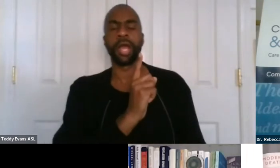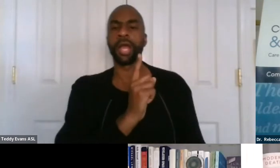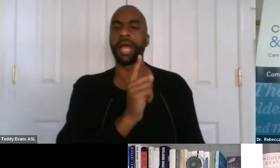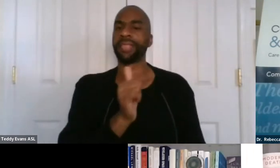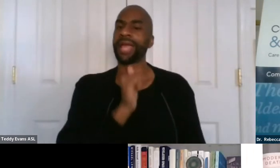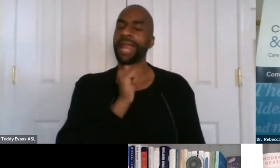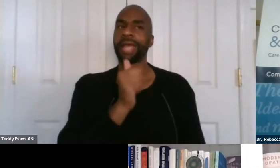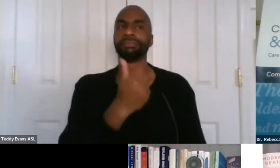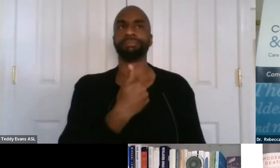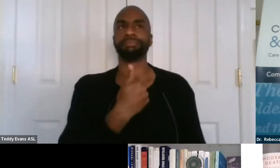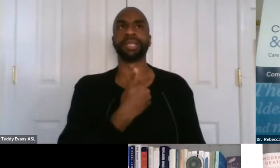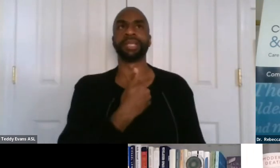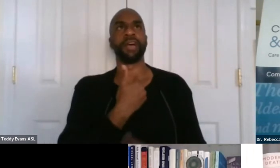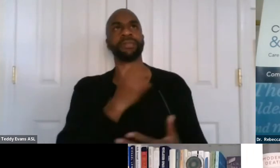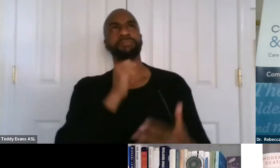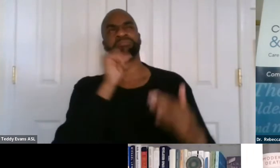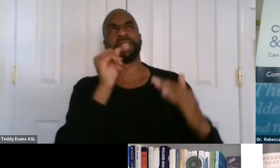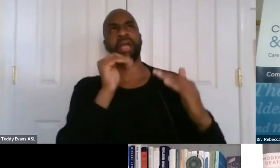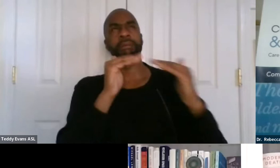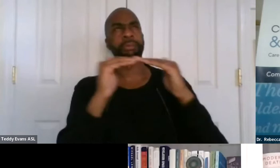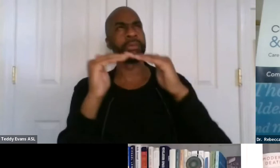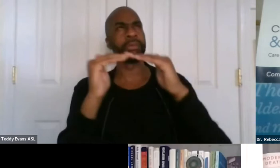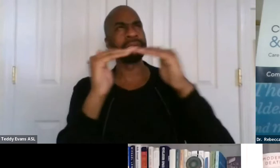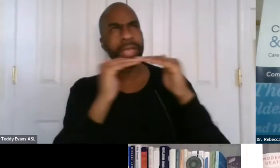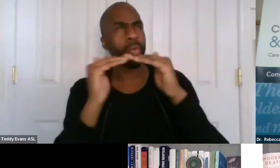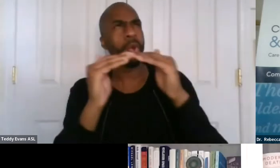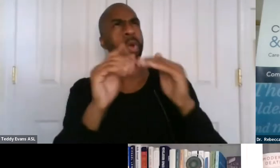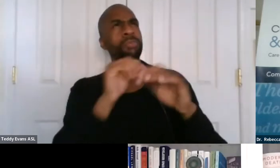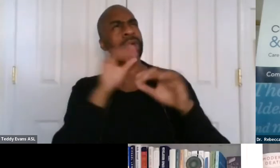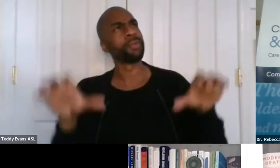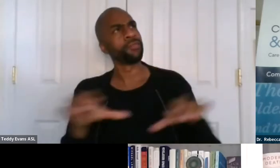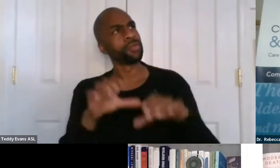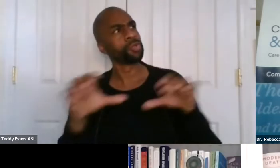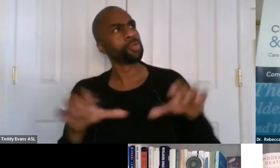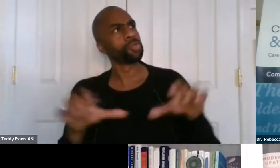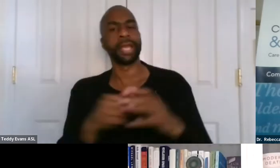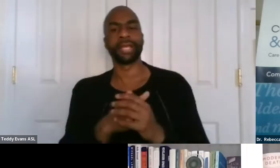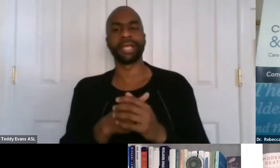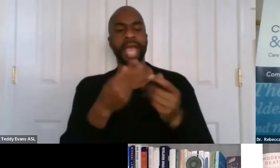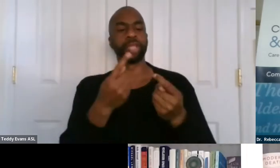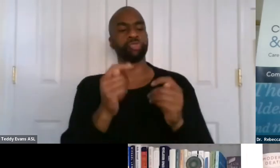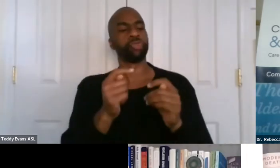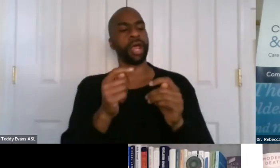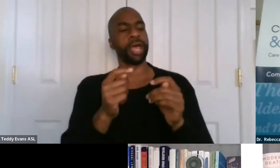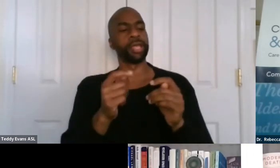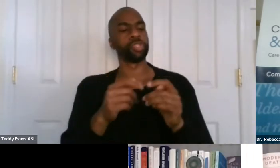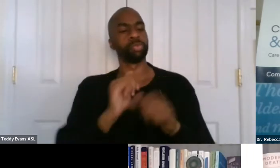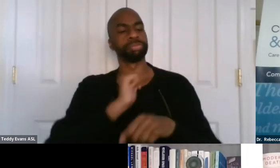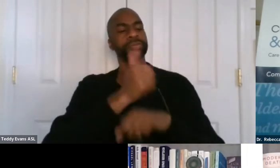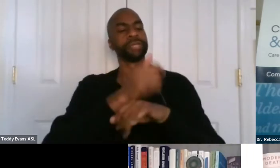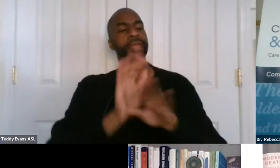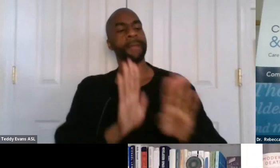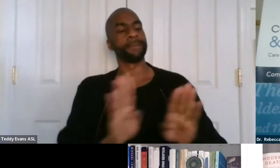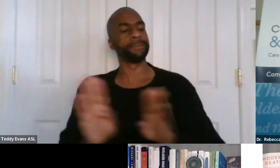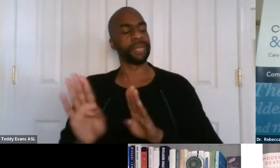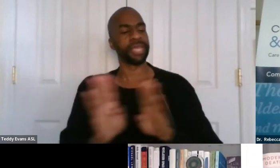way that is inequitable. I try and model that behavior for my students, for my residents, for my fellows. And